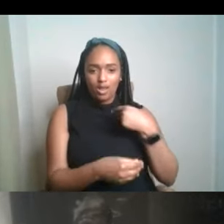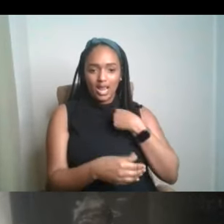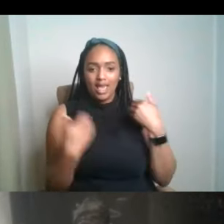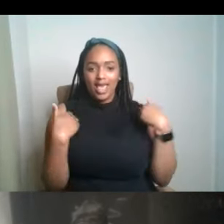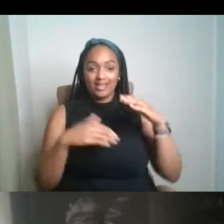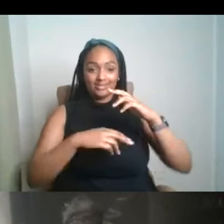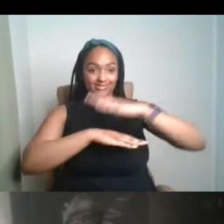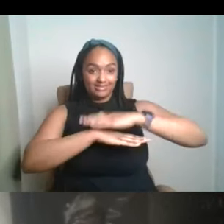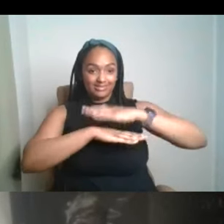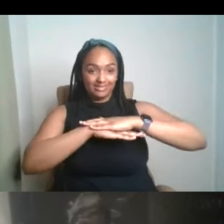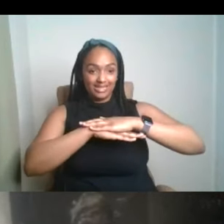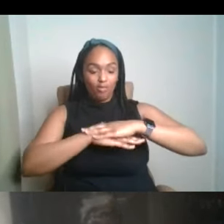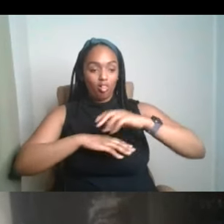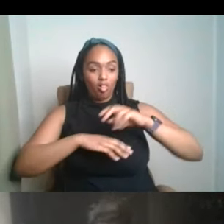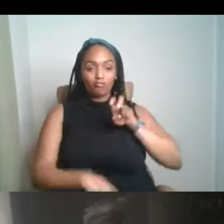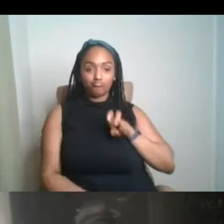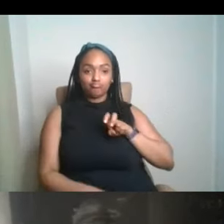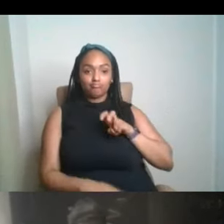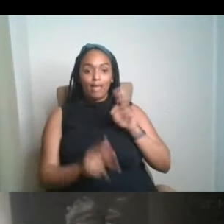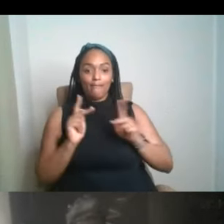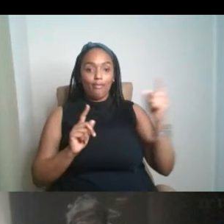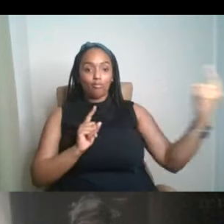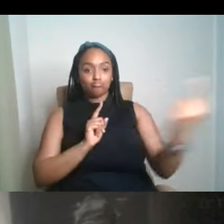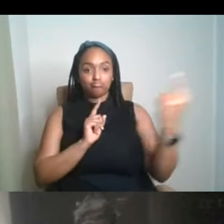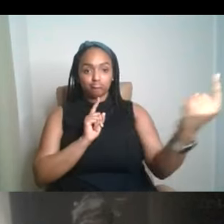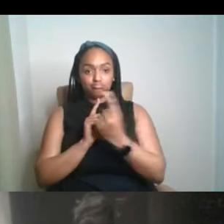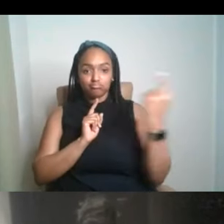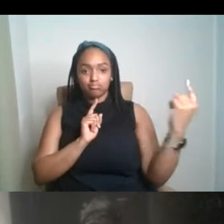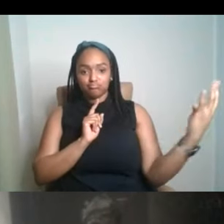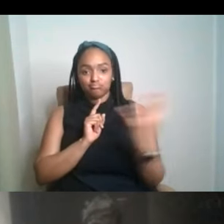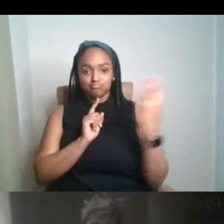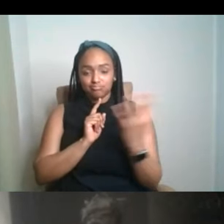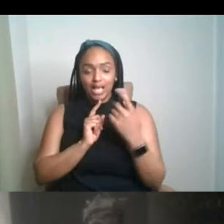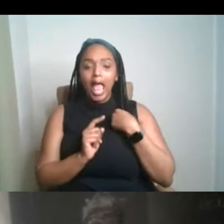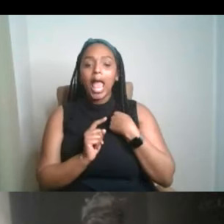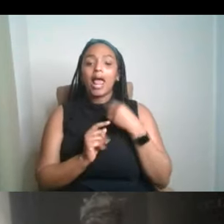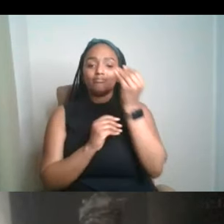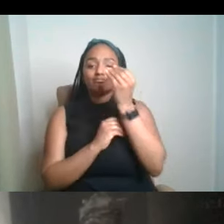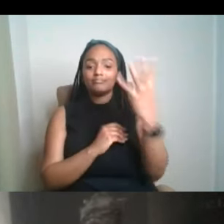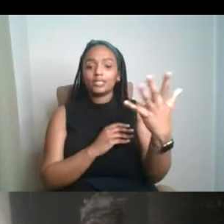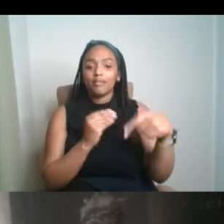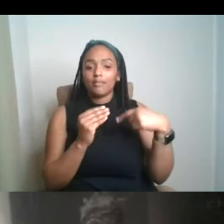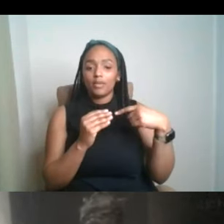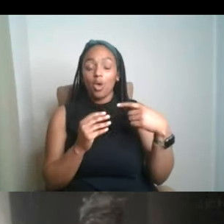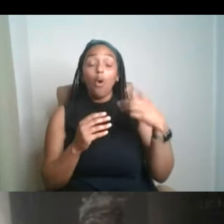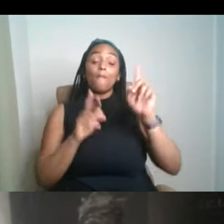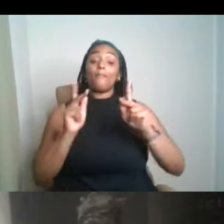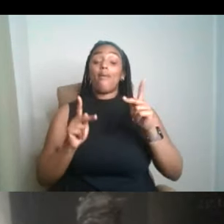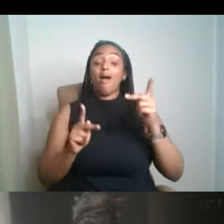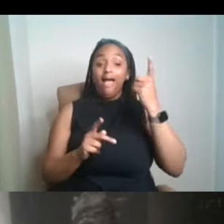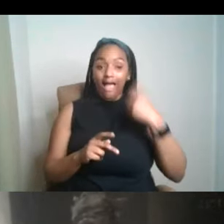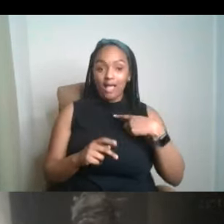people about like the school to prison pipeline. And I'm like, I'm not the like person's like, sorry. And